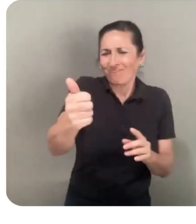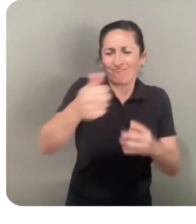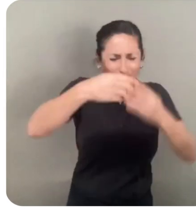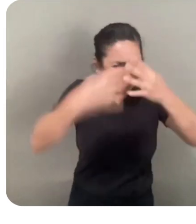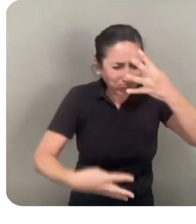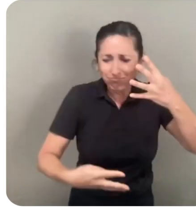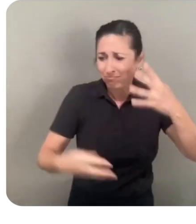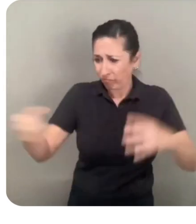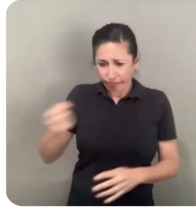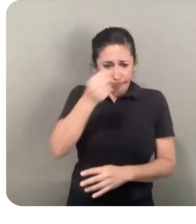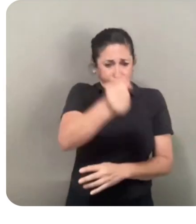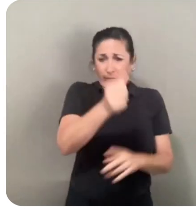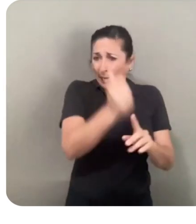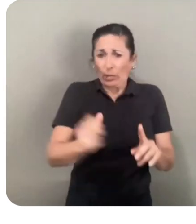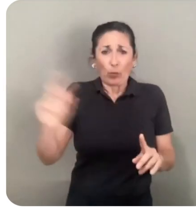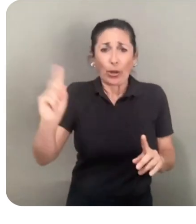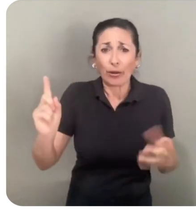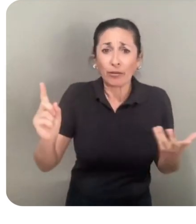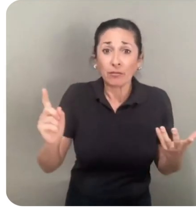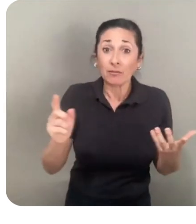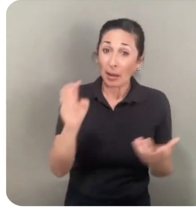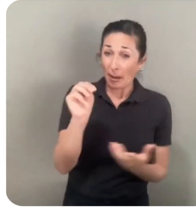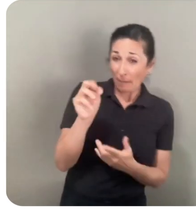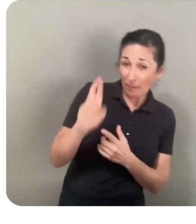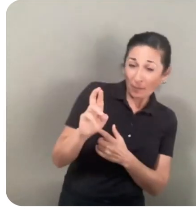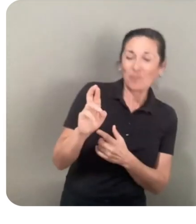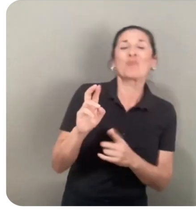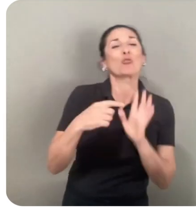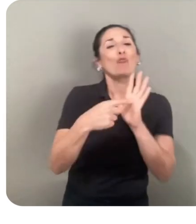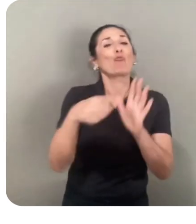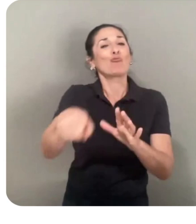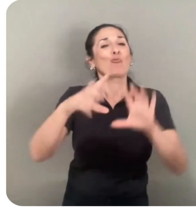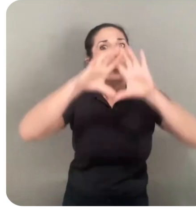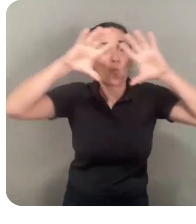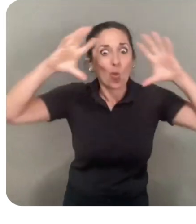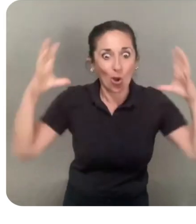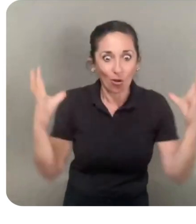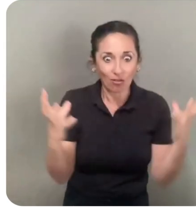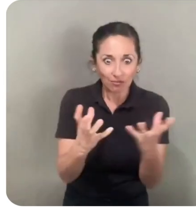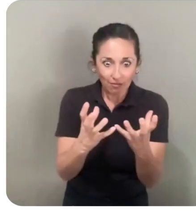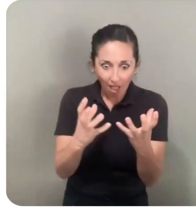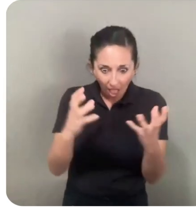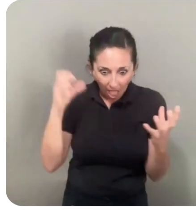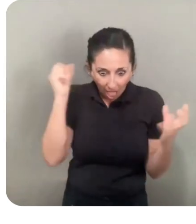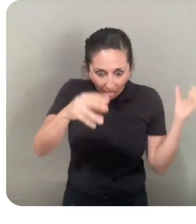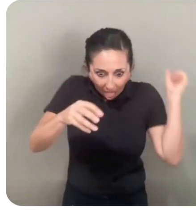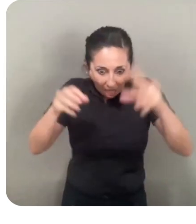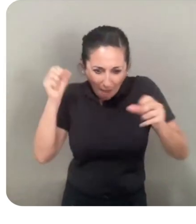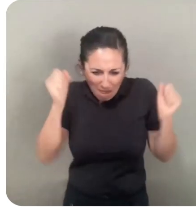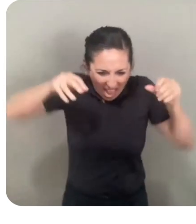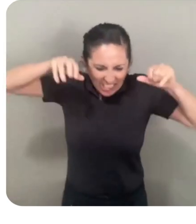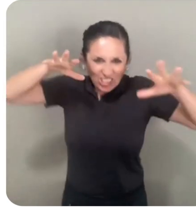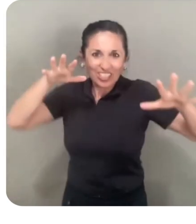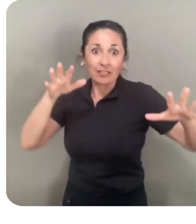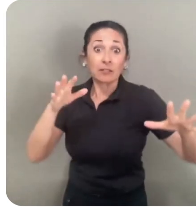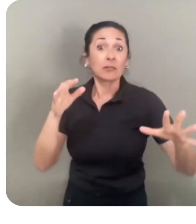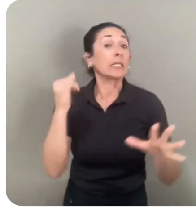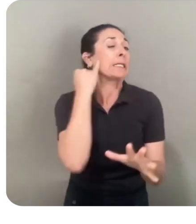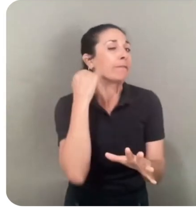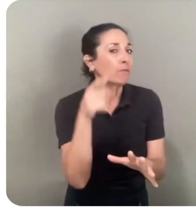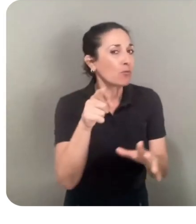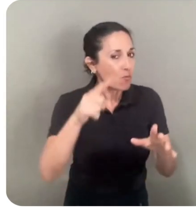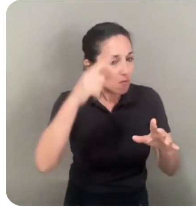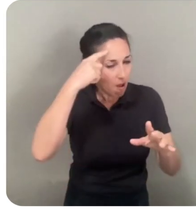it anywhere. Mixed reality, it shows you the world and allows you to add your magic to it if you open yourself